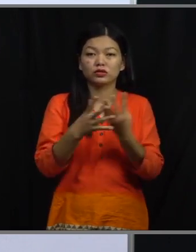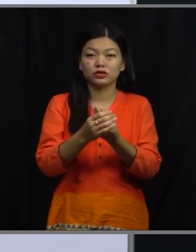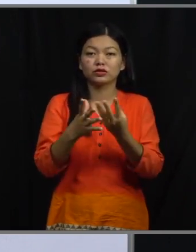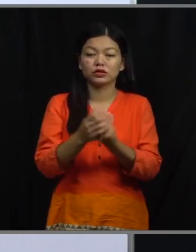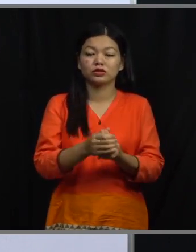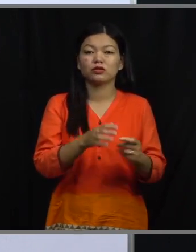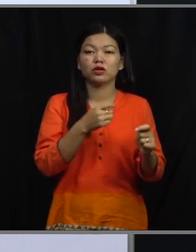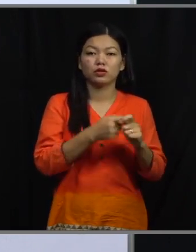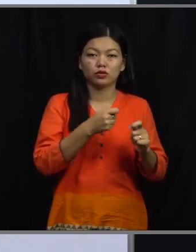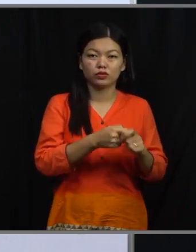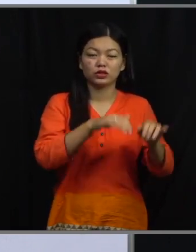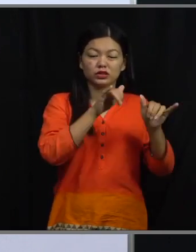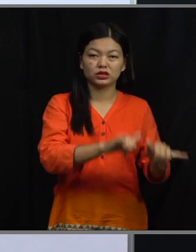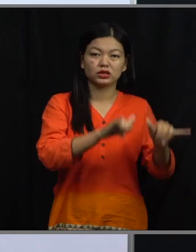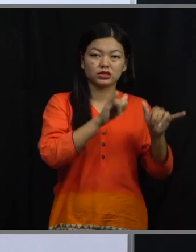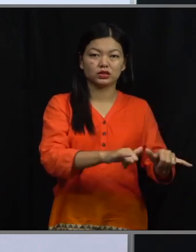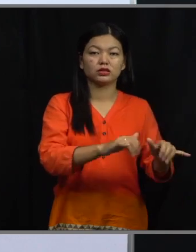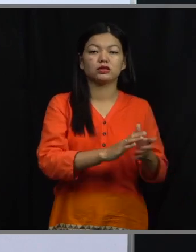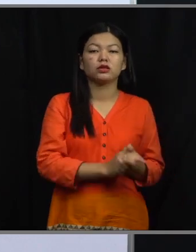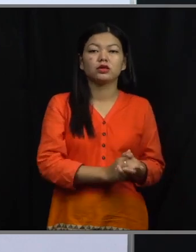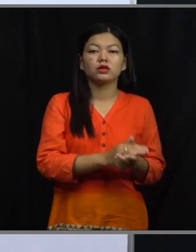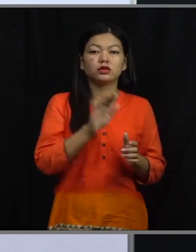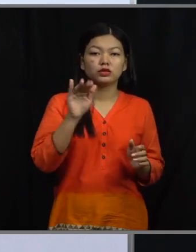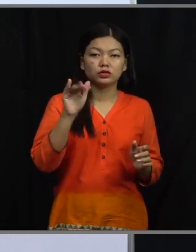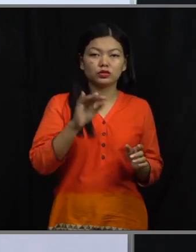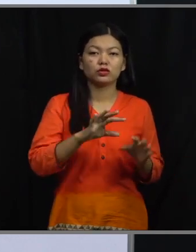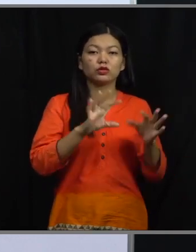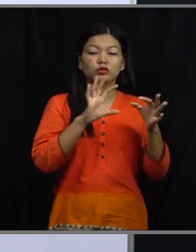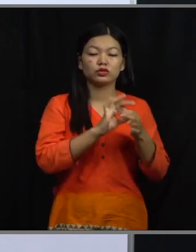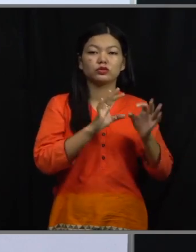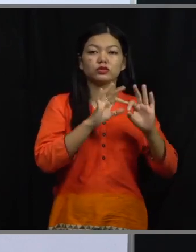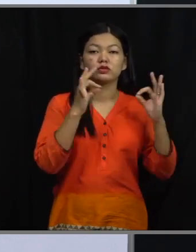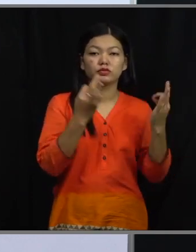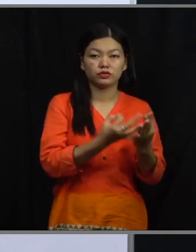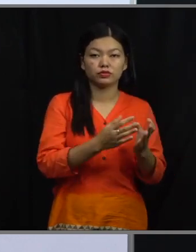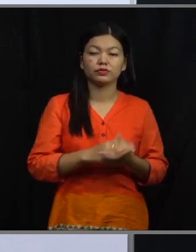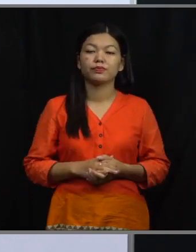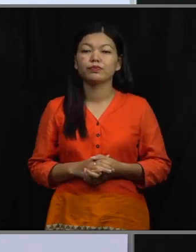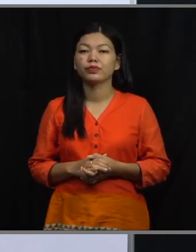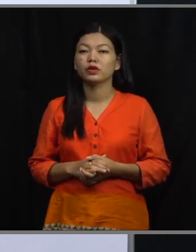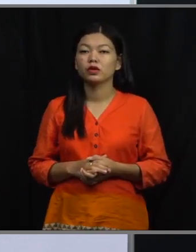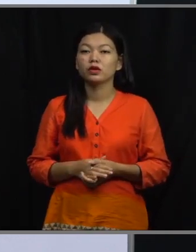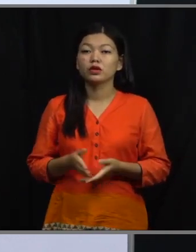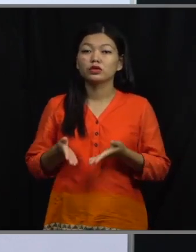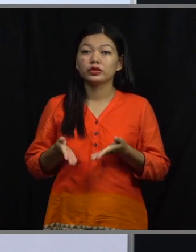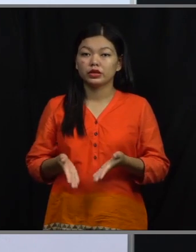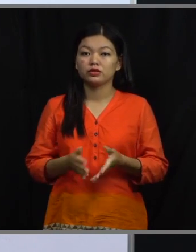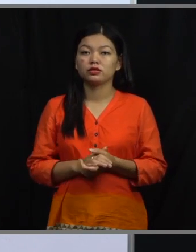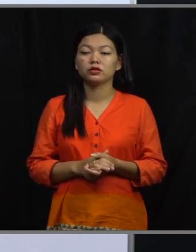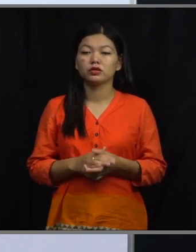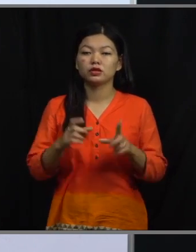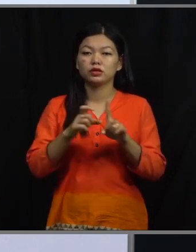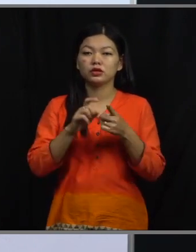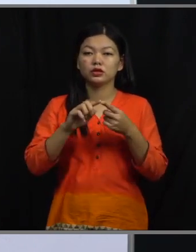kindred. Okay, so that is the definition which is given by her, and I will be explaining about the definitions word by word here.